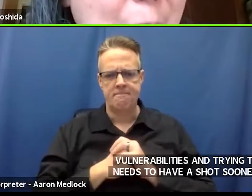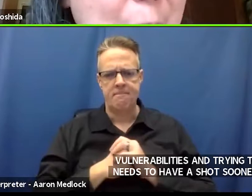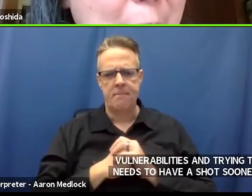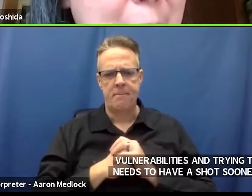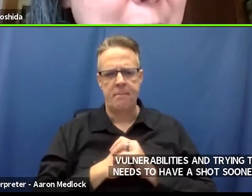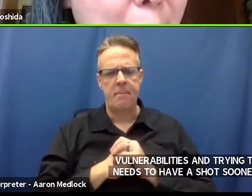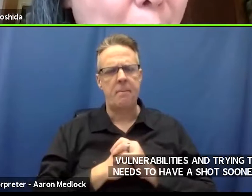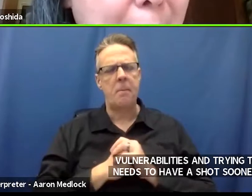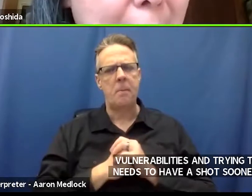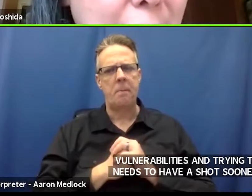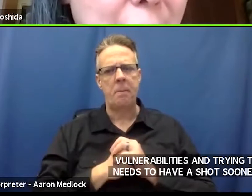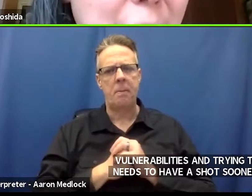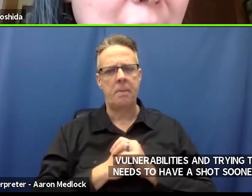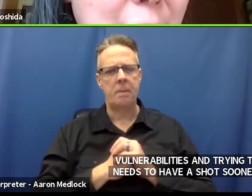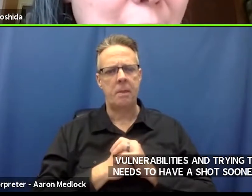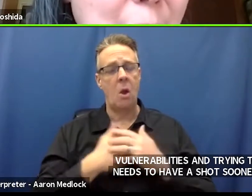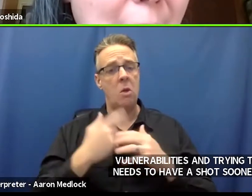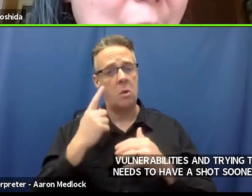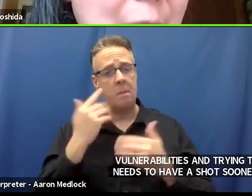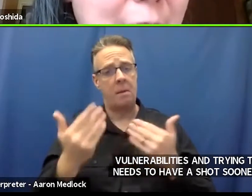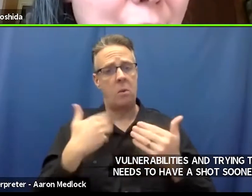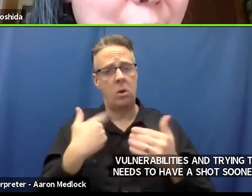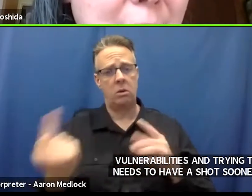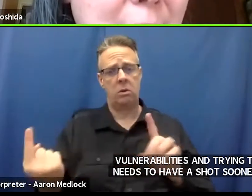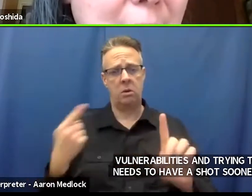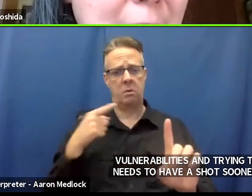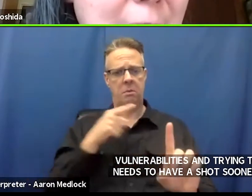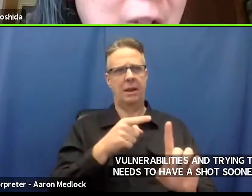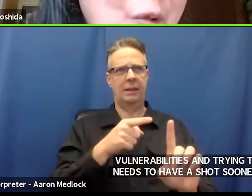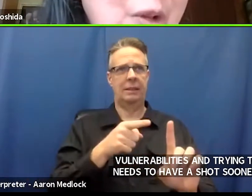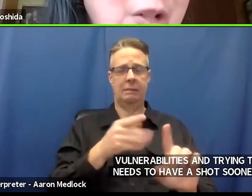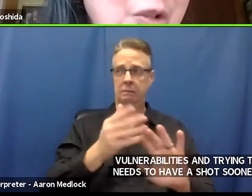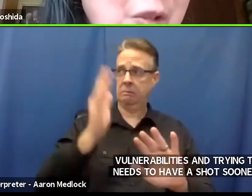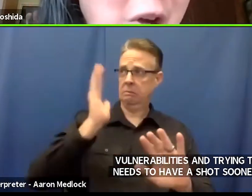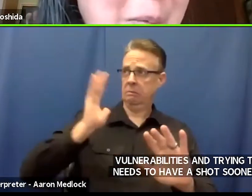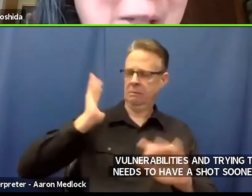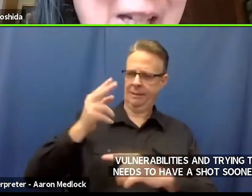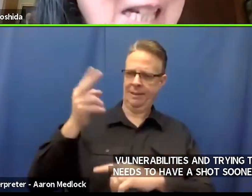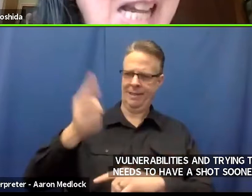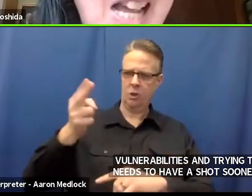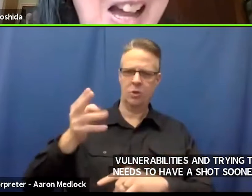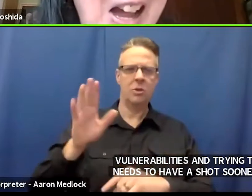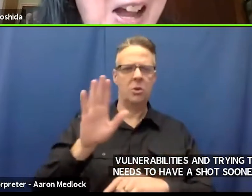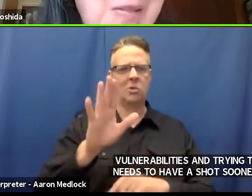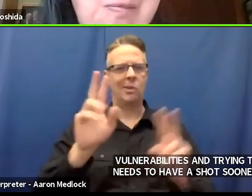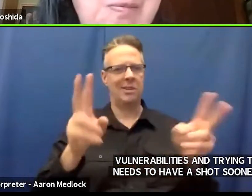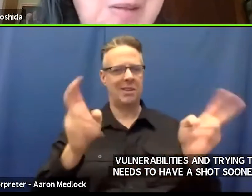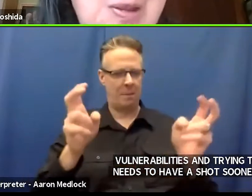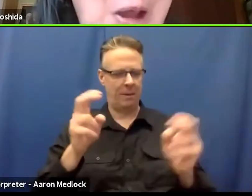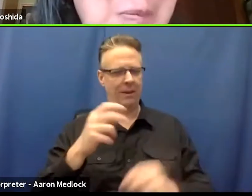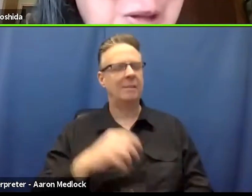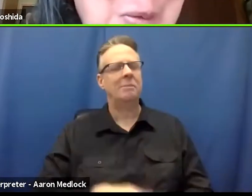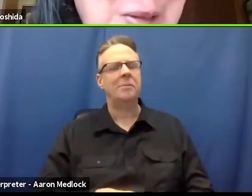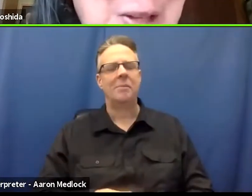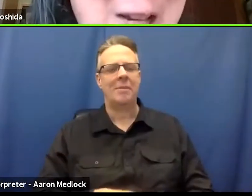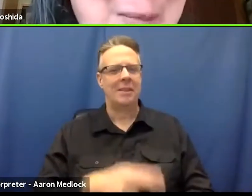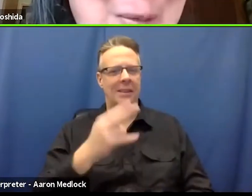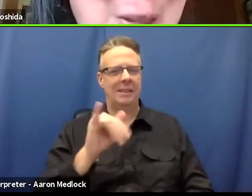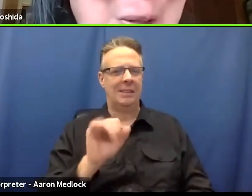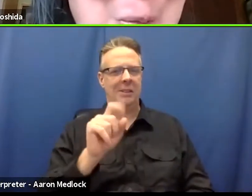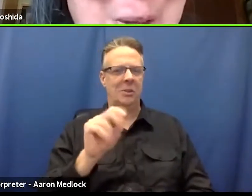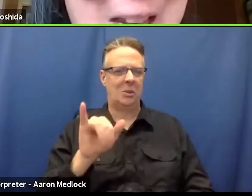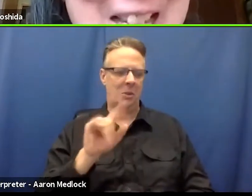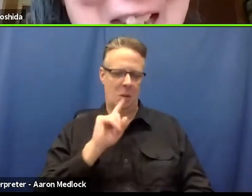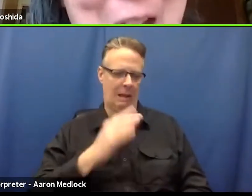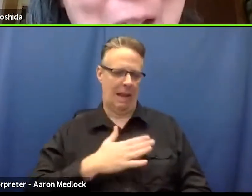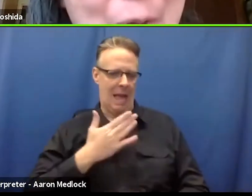So I wonder if we wanted to go back to the issue of how history, because history is your topic, and I'm so happy I'm on this segment